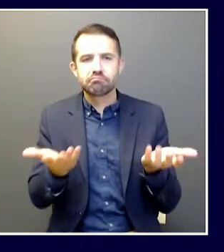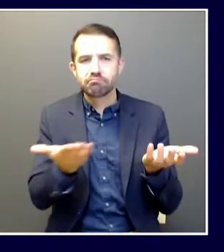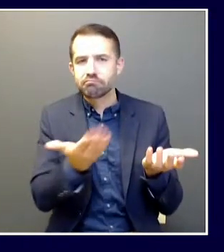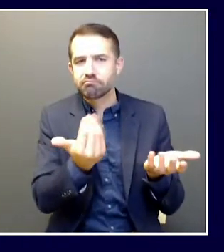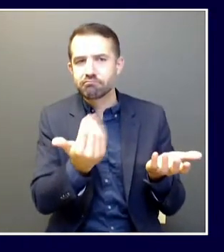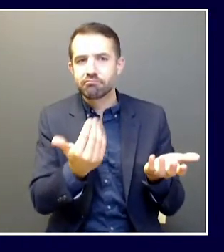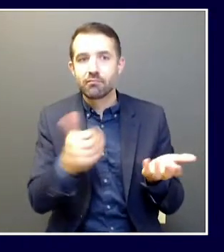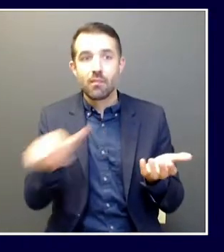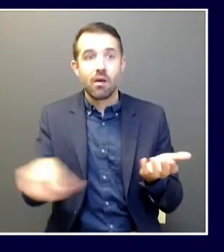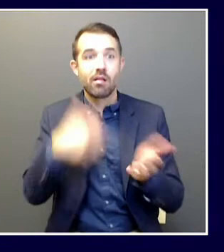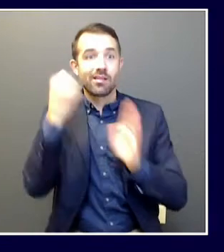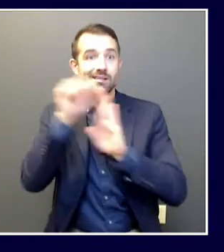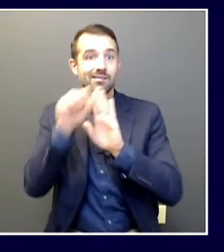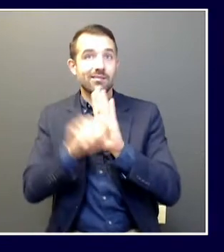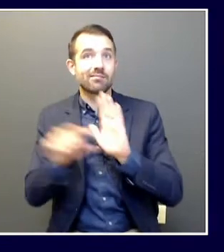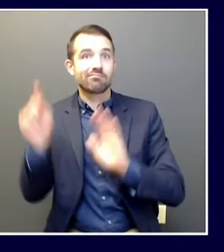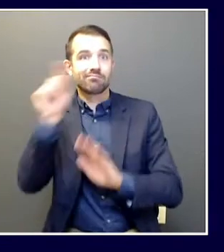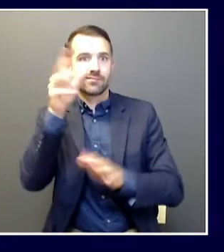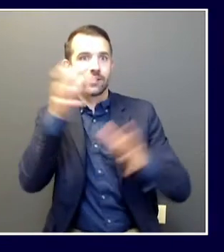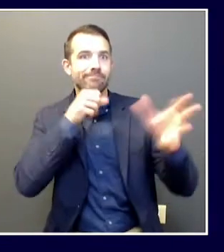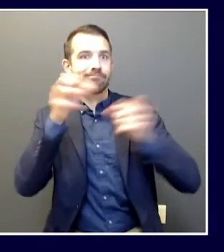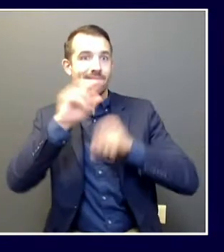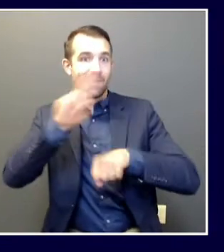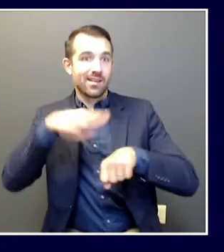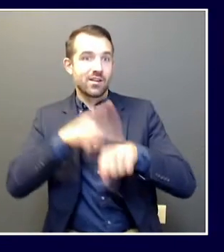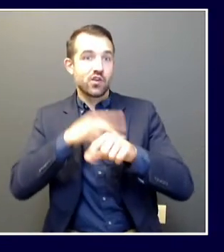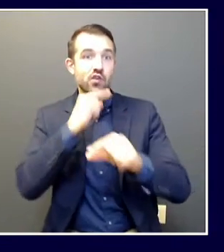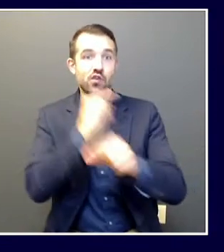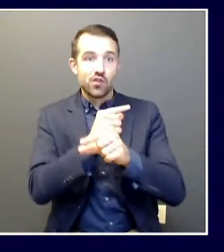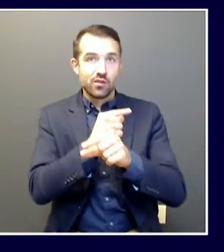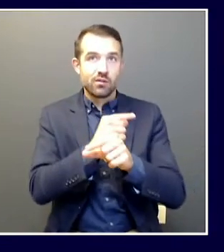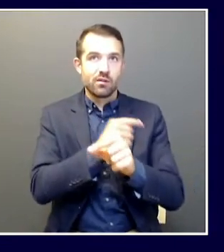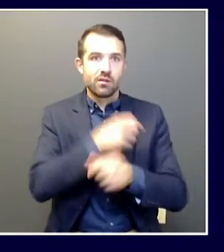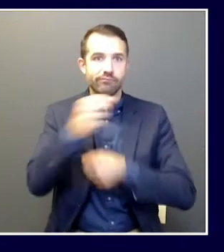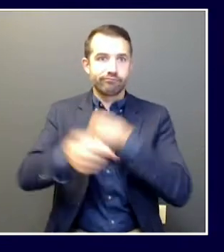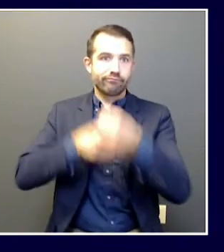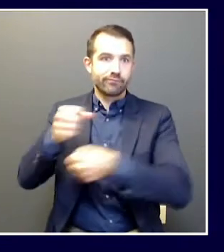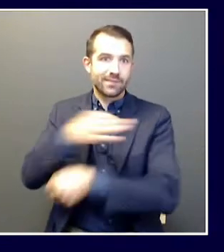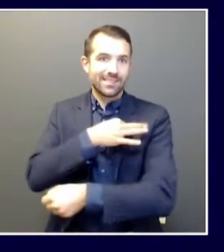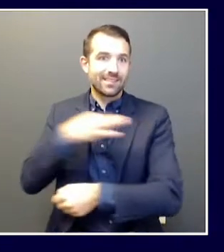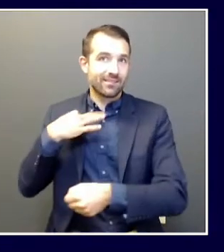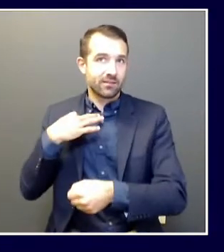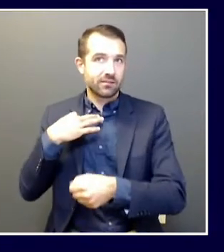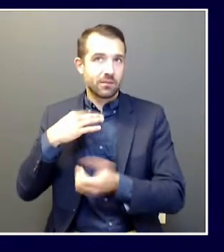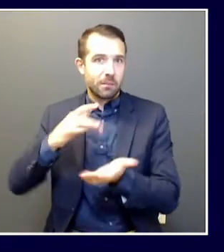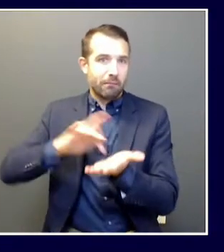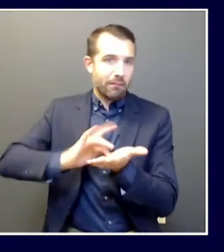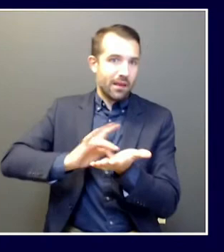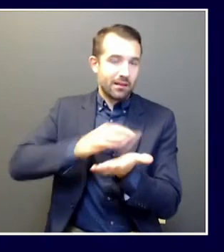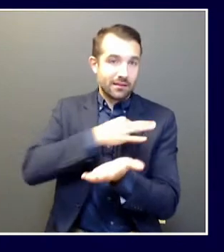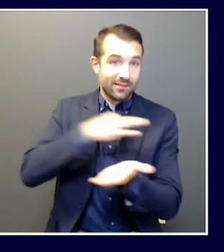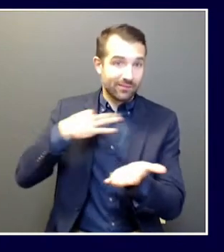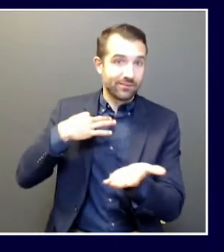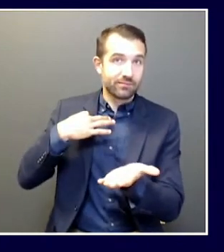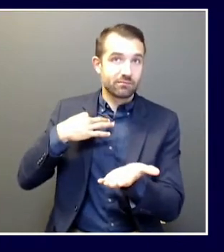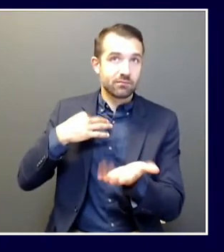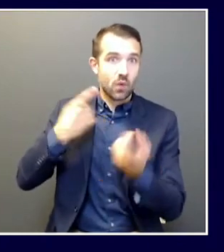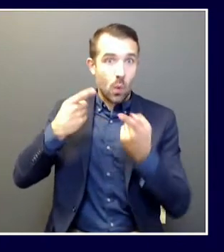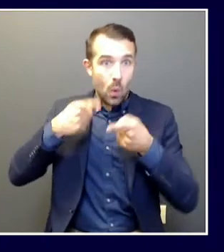to help, or maybe there's some other ways to help backfill while they're trying to hire new people.